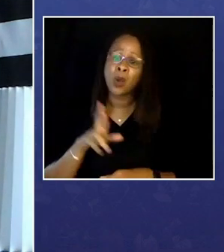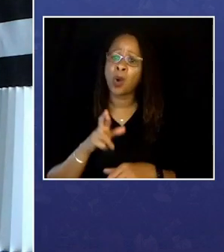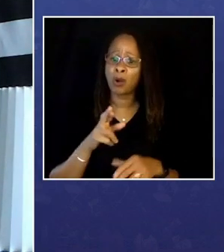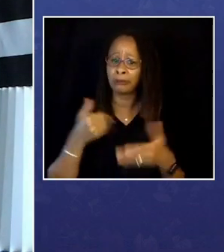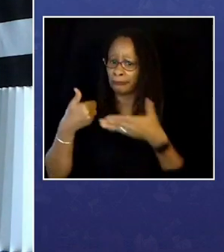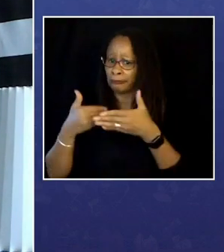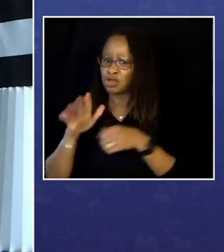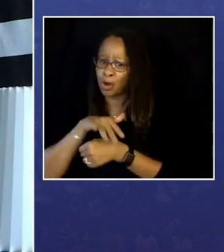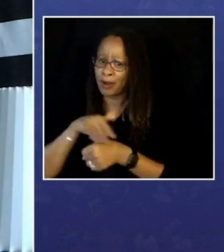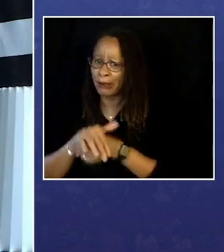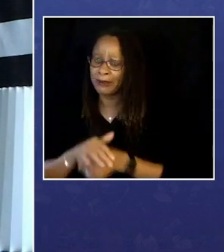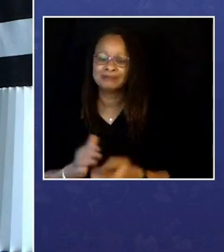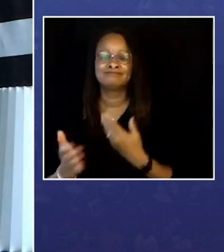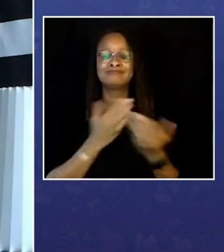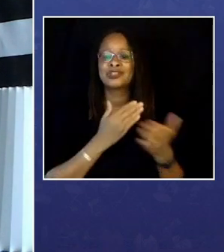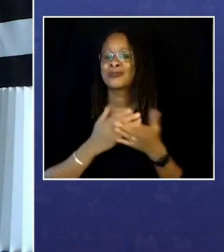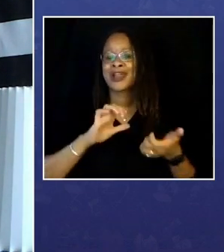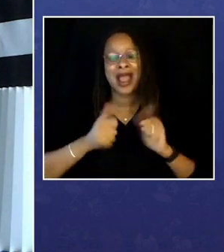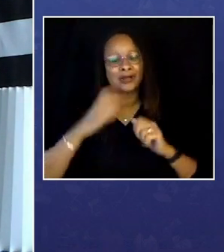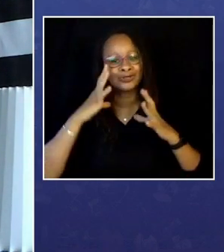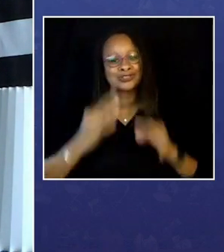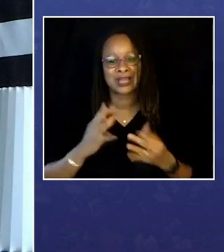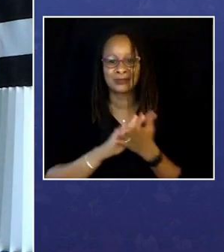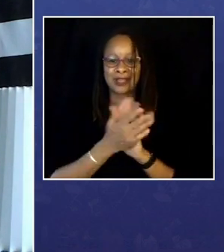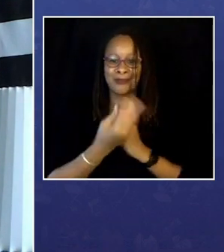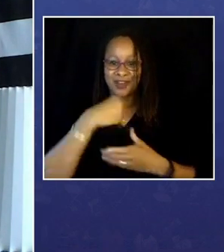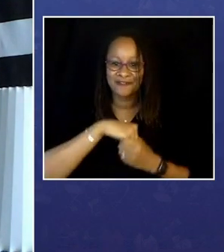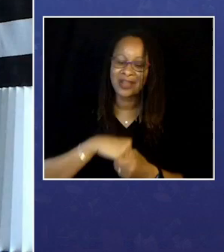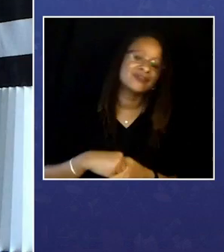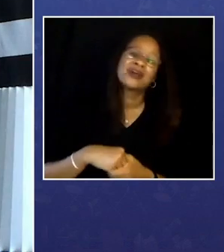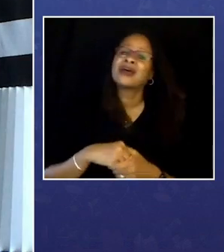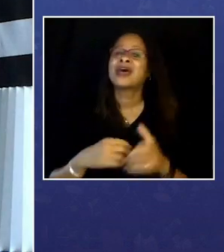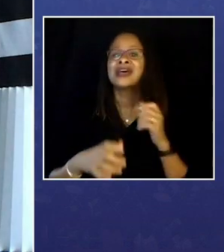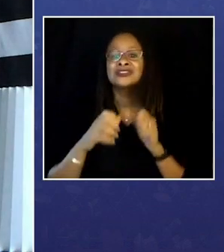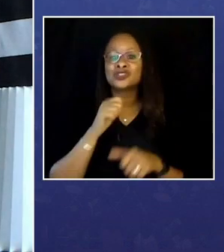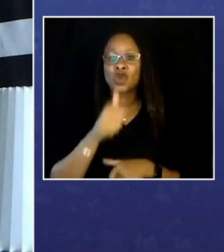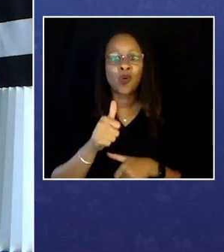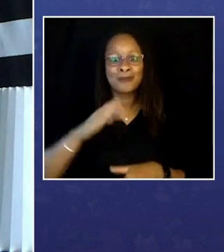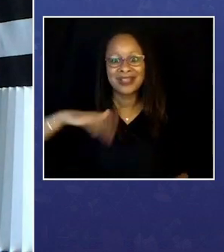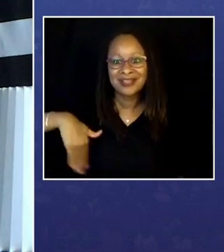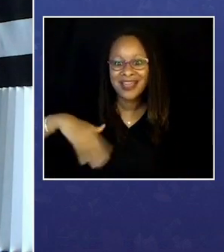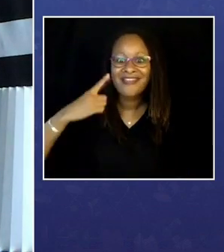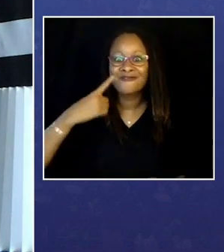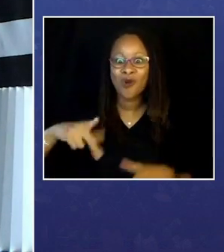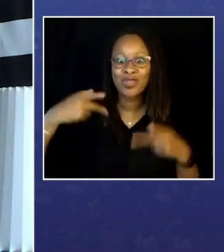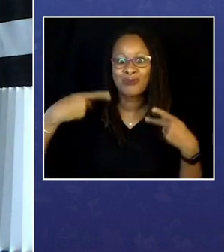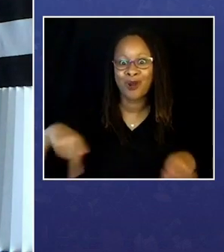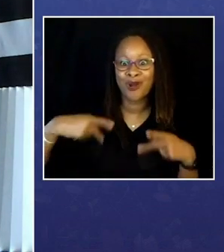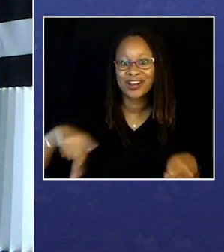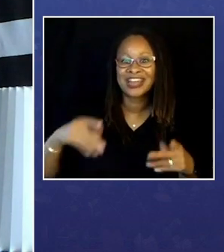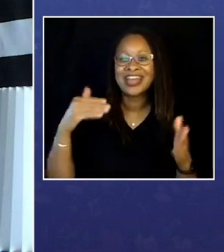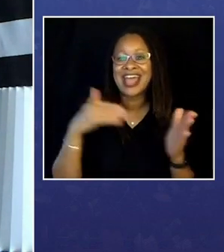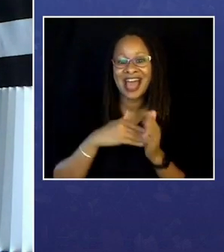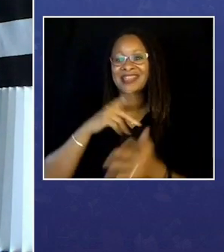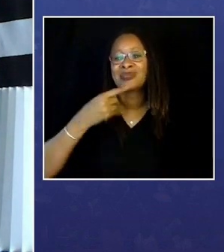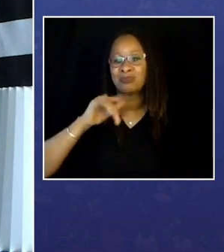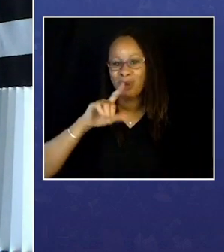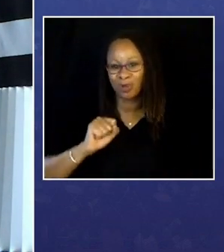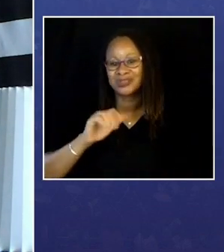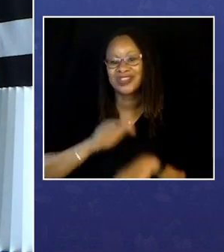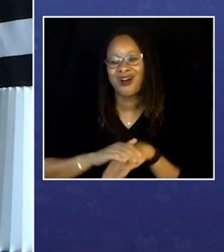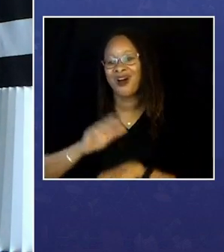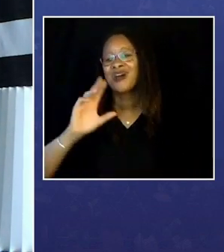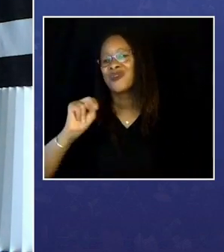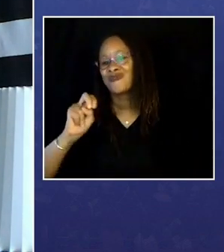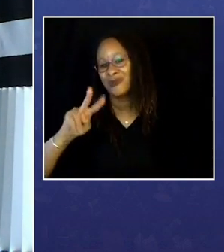you. No matter how you choose to get involved, do not be tardy for the party at the polls